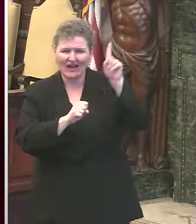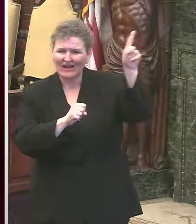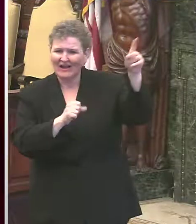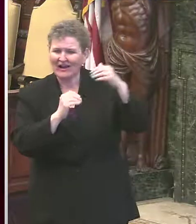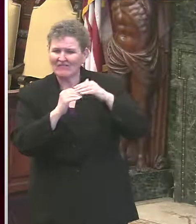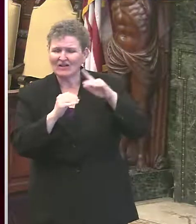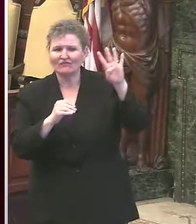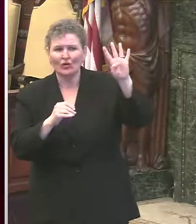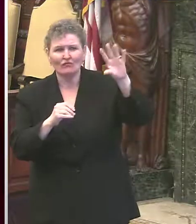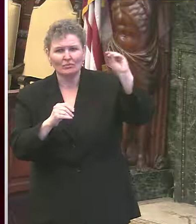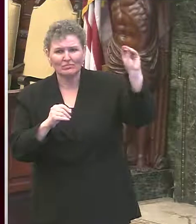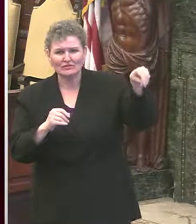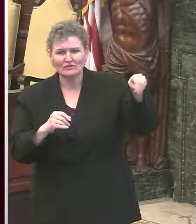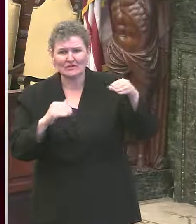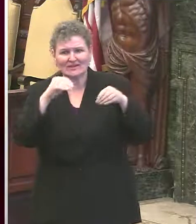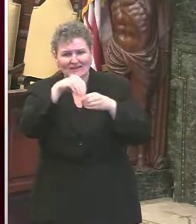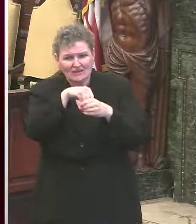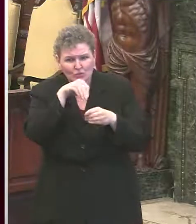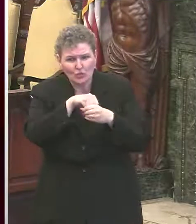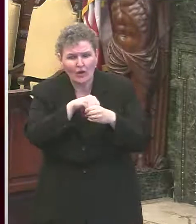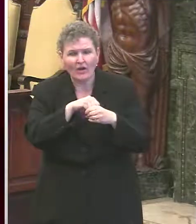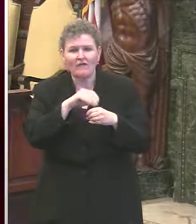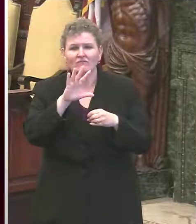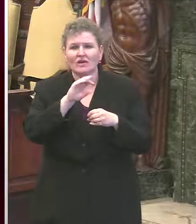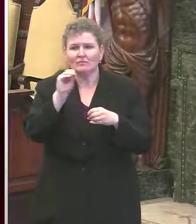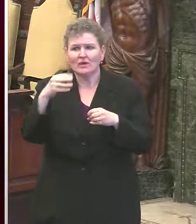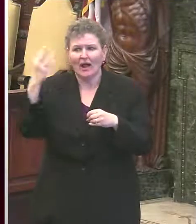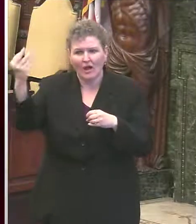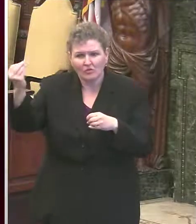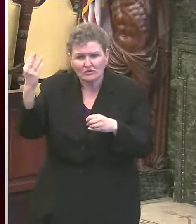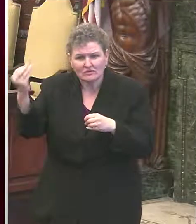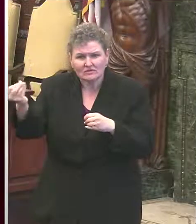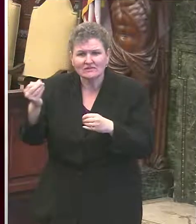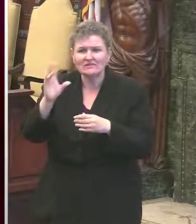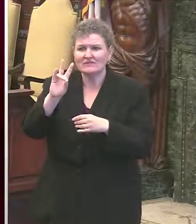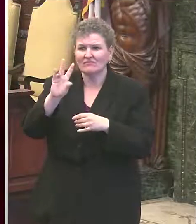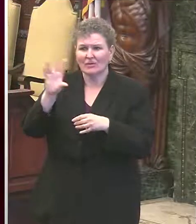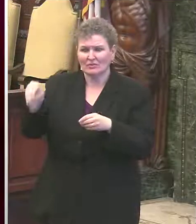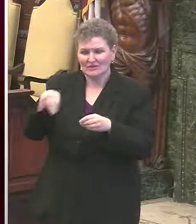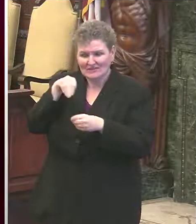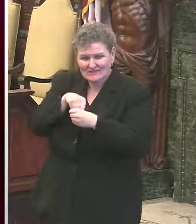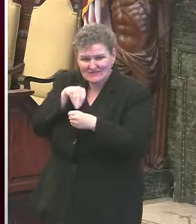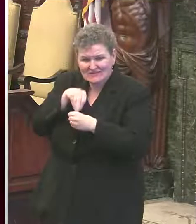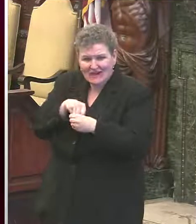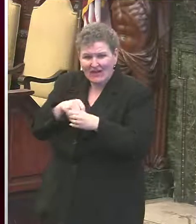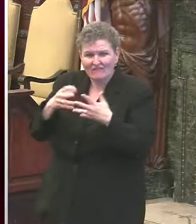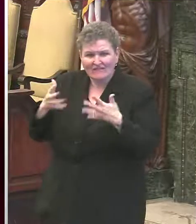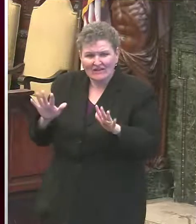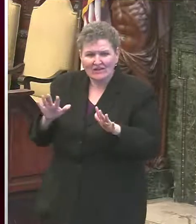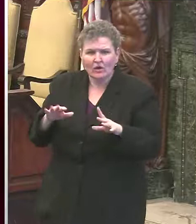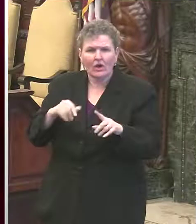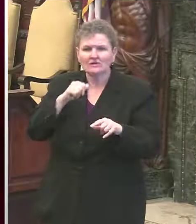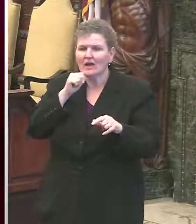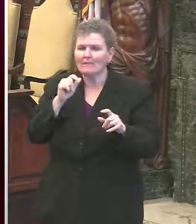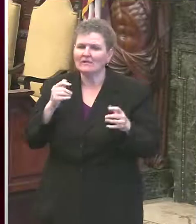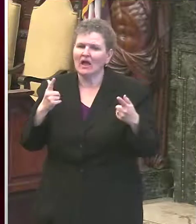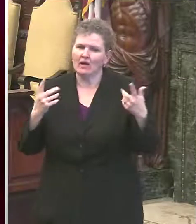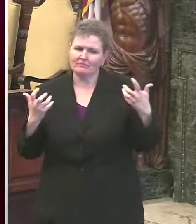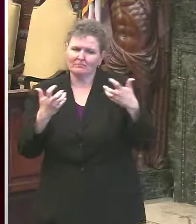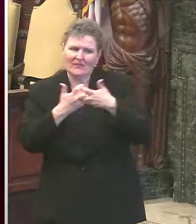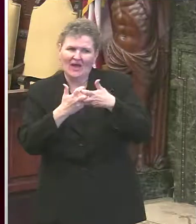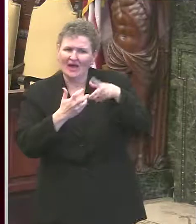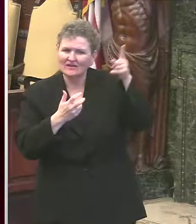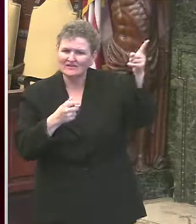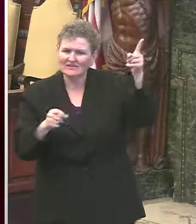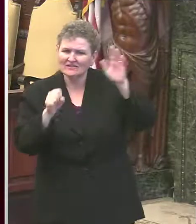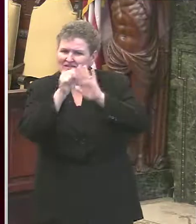25% for indoor events, and 50% for outdoor events. I'm not going to guarantee that that's what we would go to. It really depend on